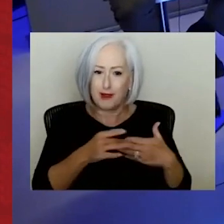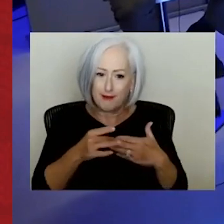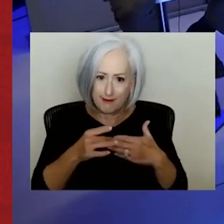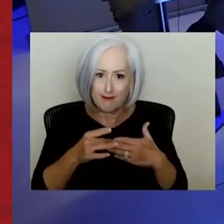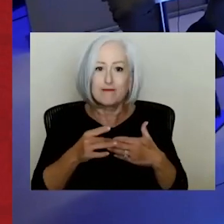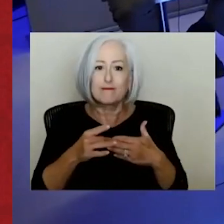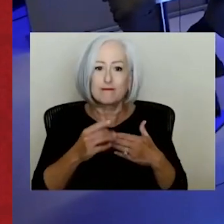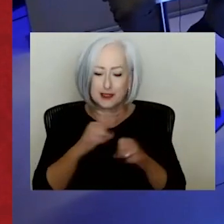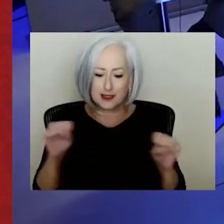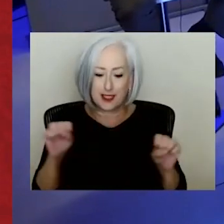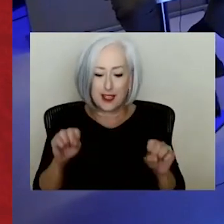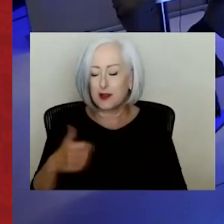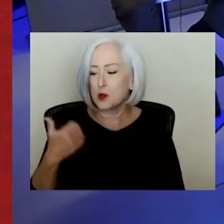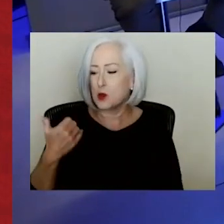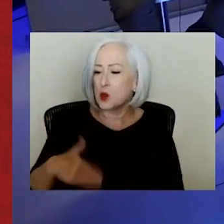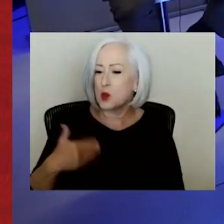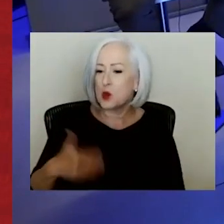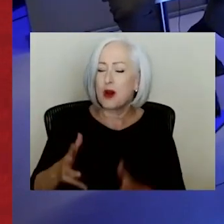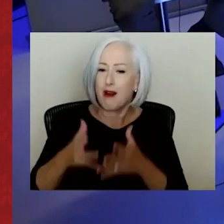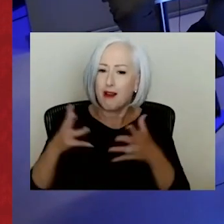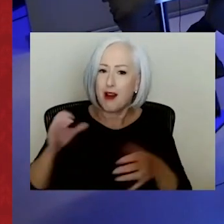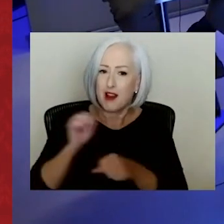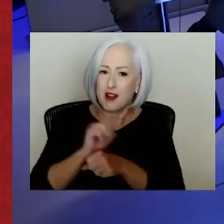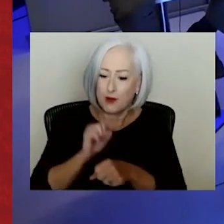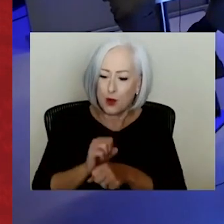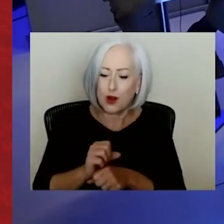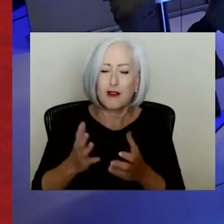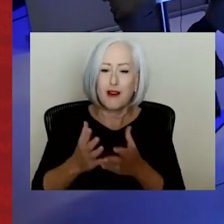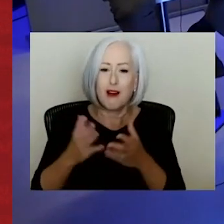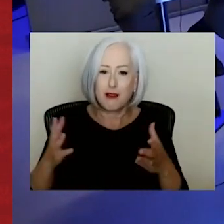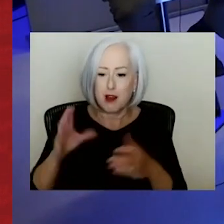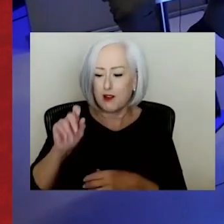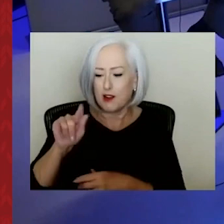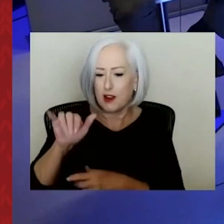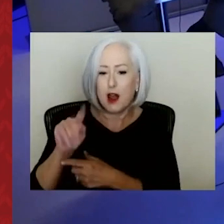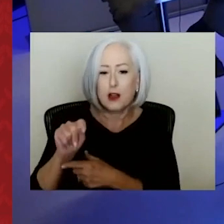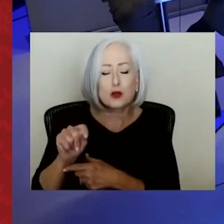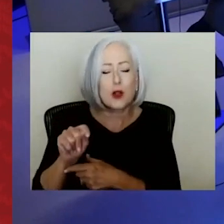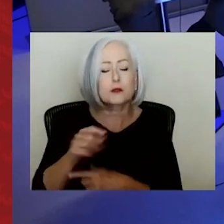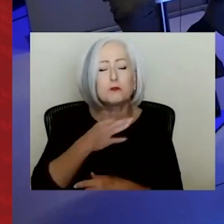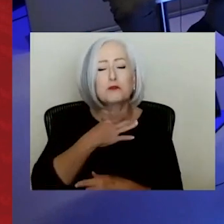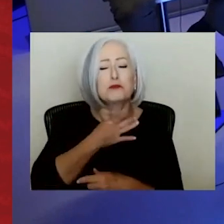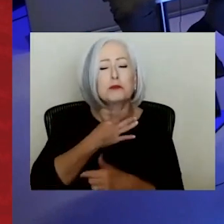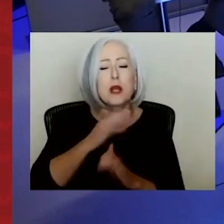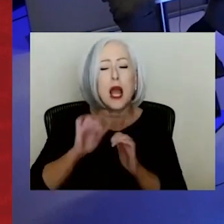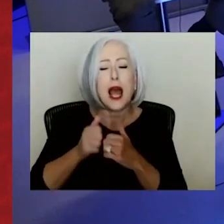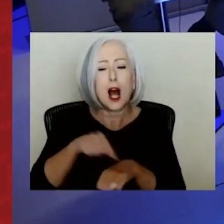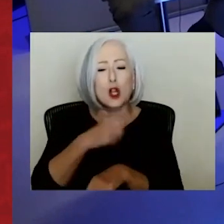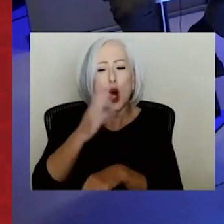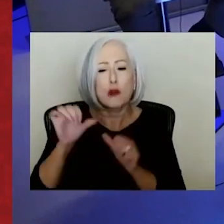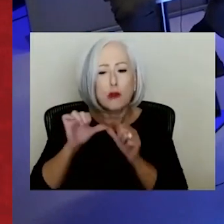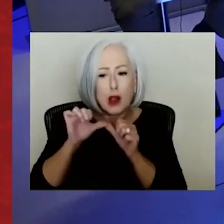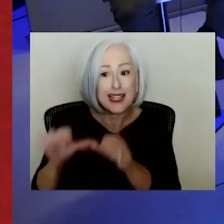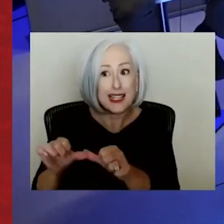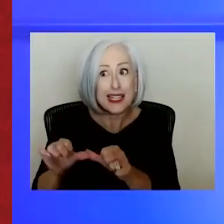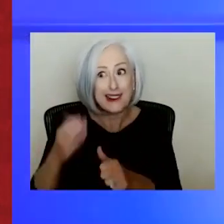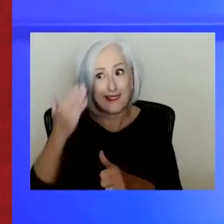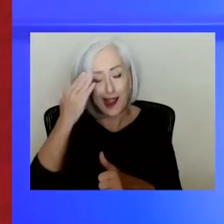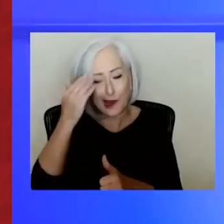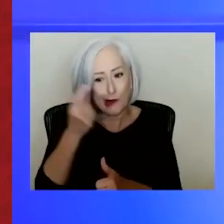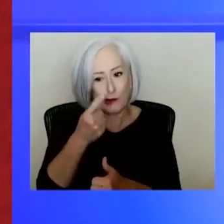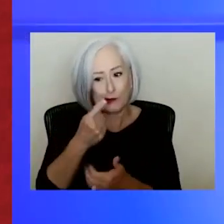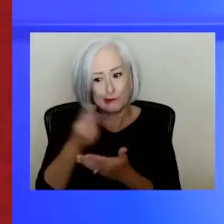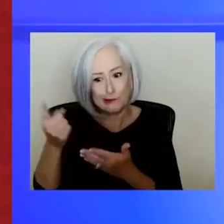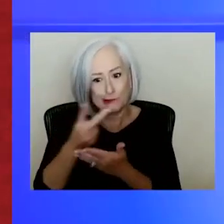lot of contrast, isn't it, if we're getting that much? So how long do you think we're going to have this shortage? I mean, I know we're already a few weeks into it. Yeah, that's a great